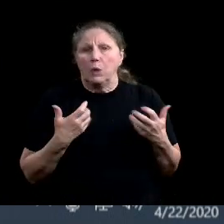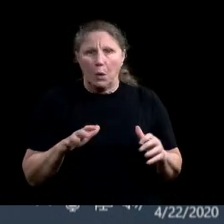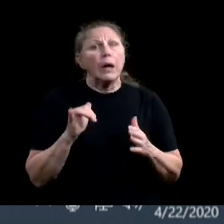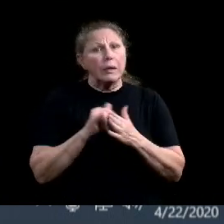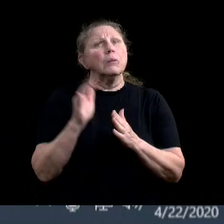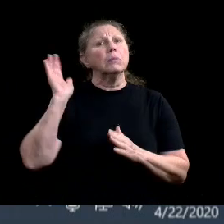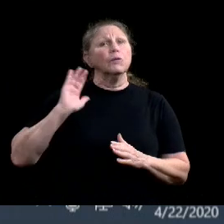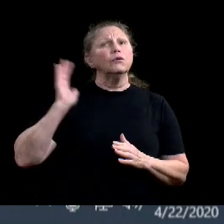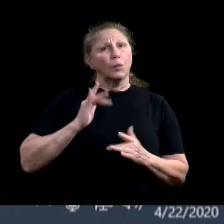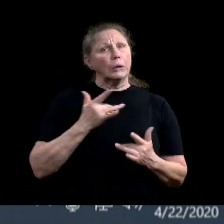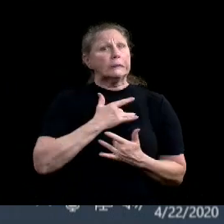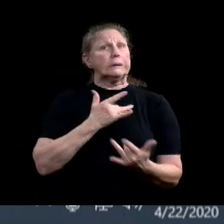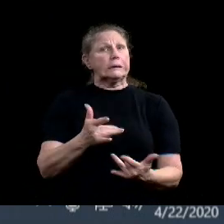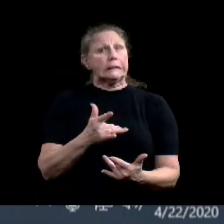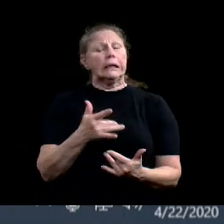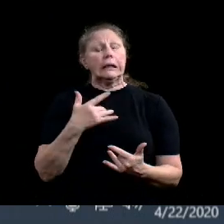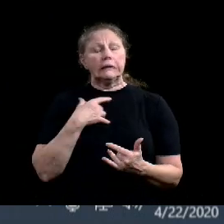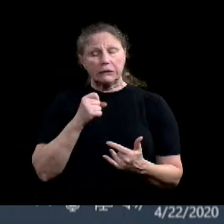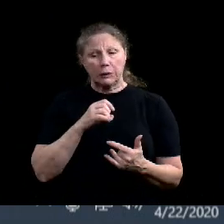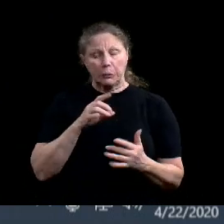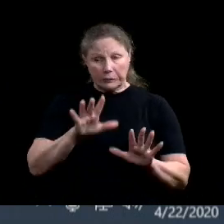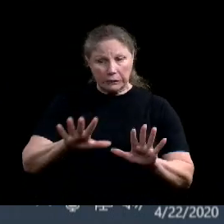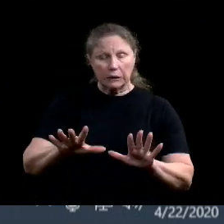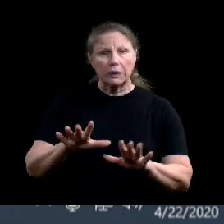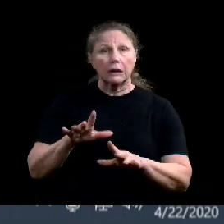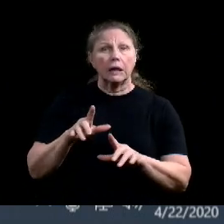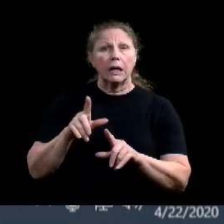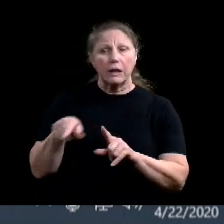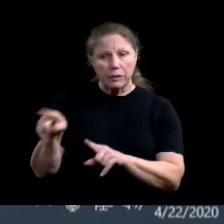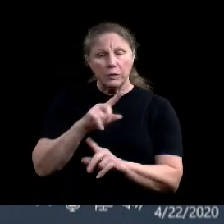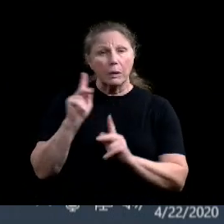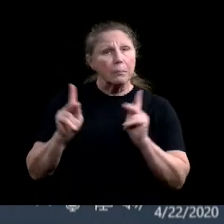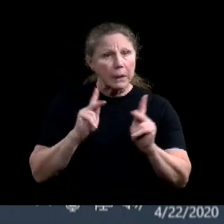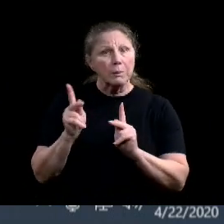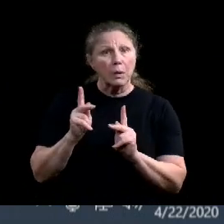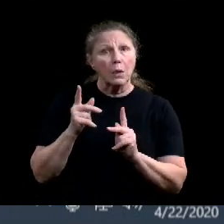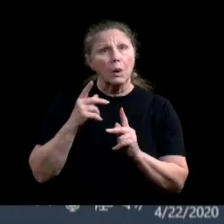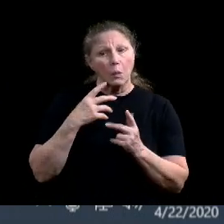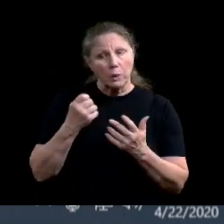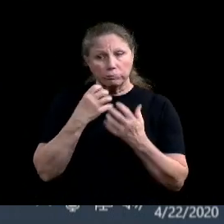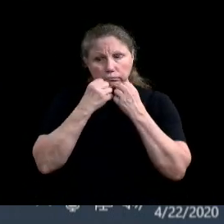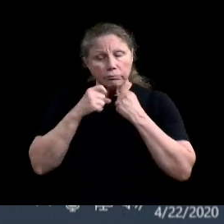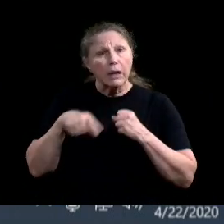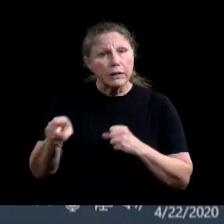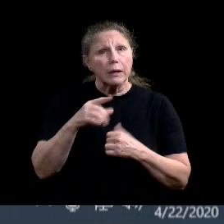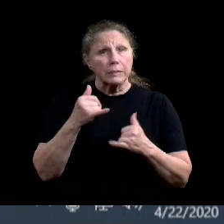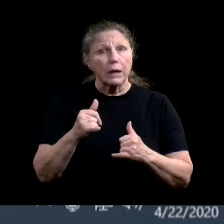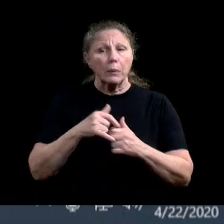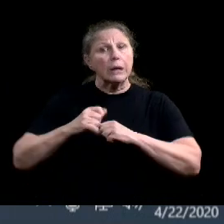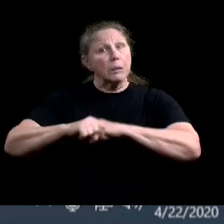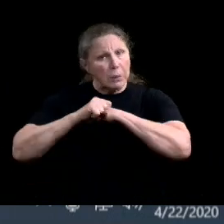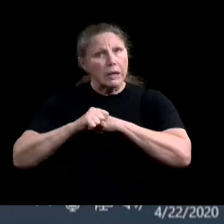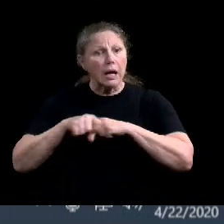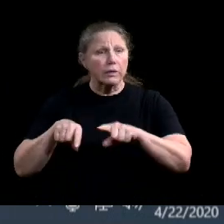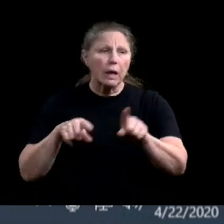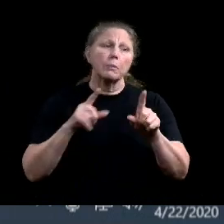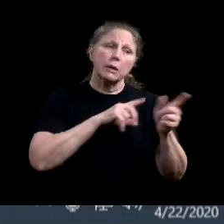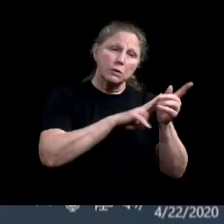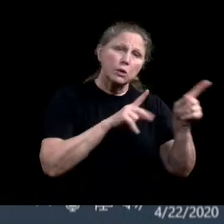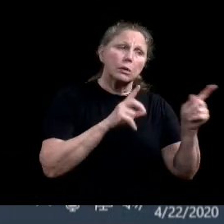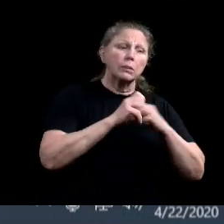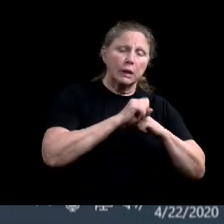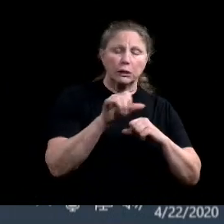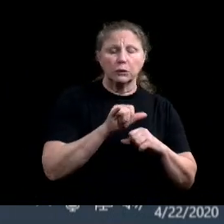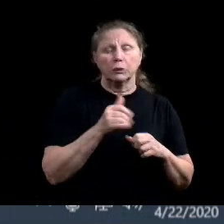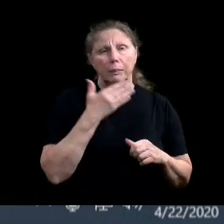precious spaces that we have to protect and the best we can. You know, lastly, we know that